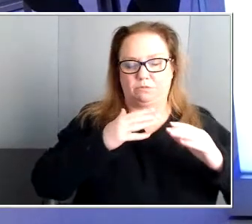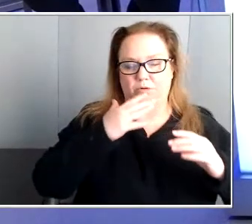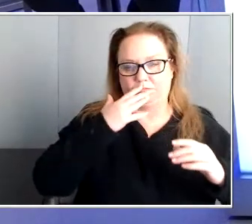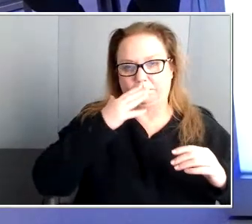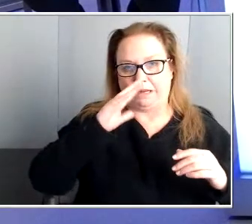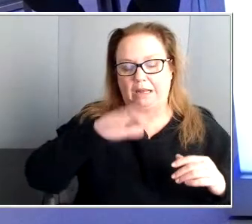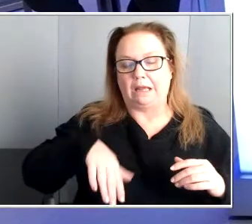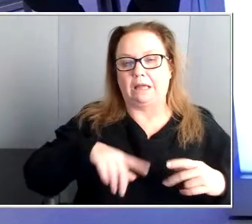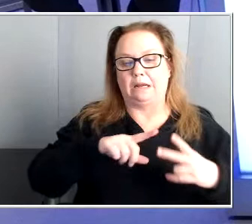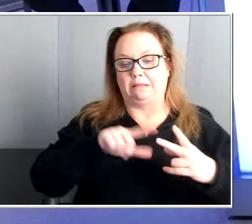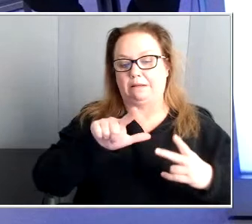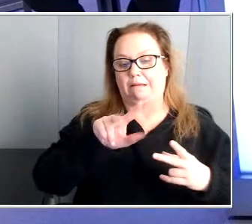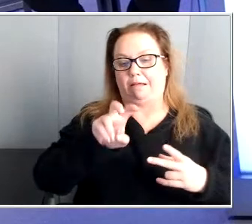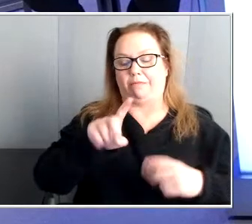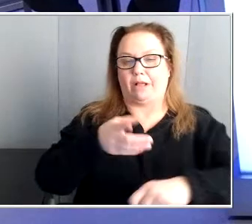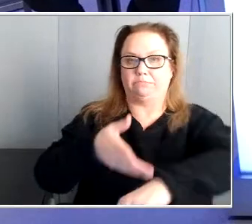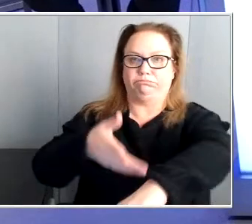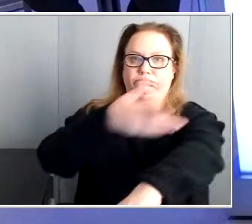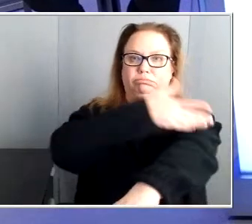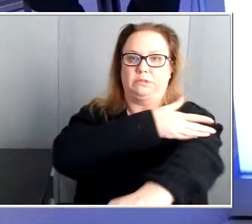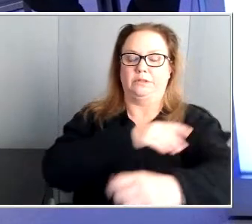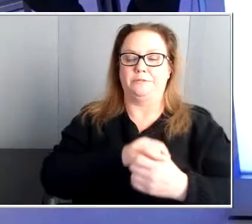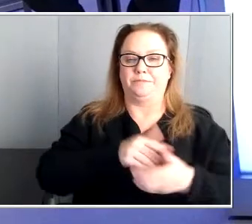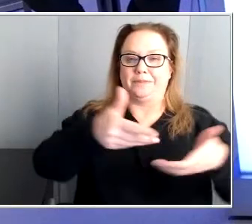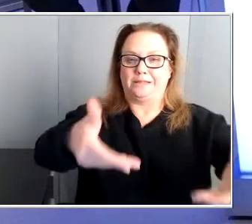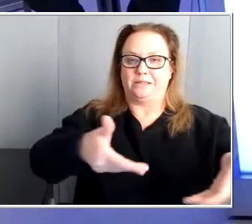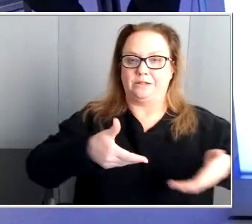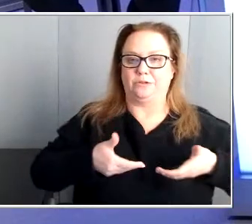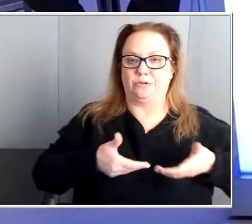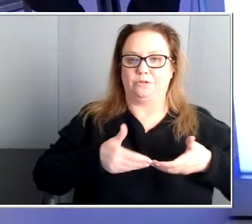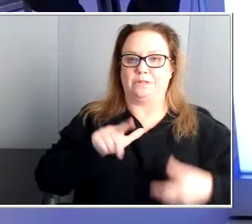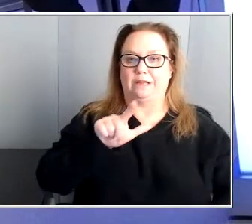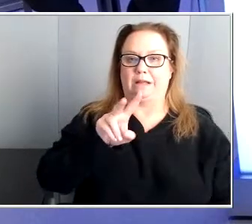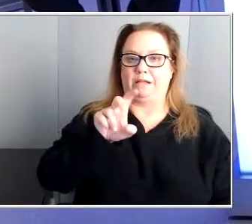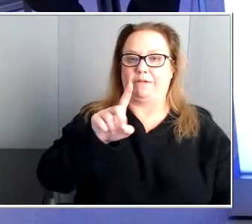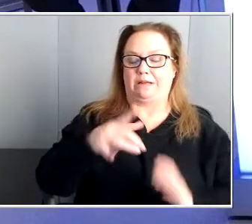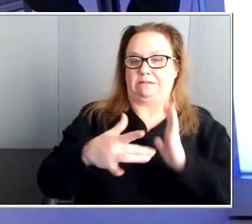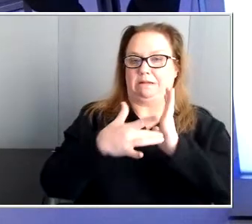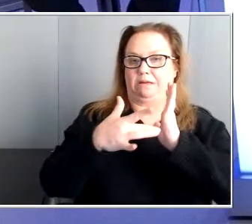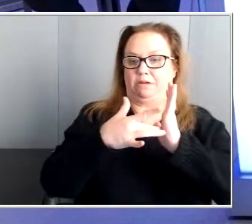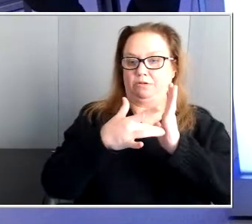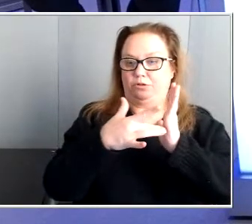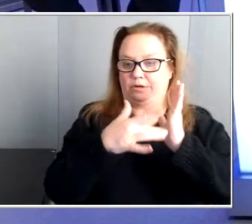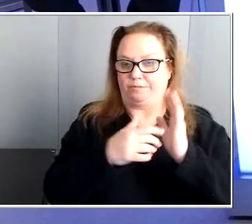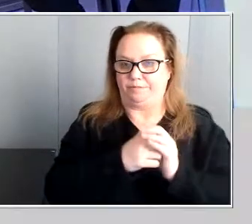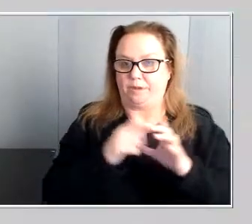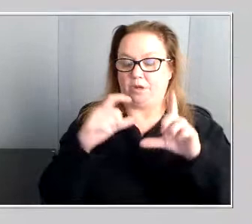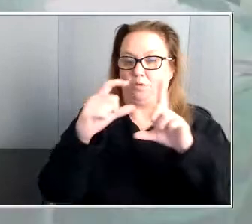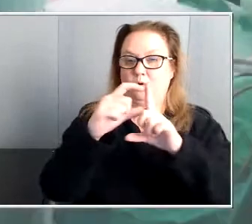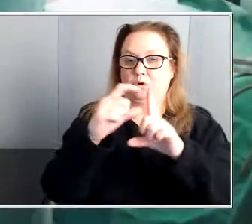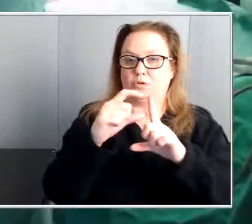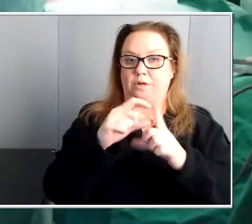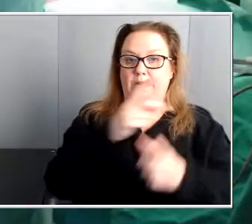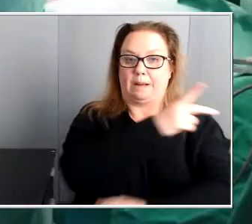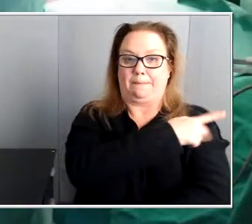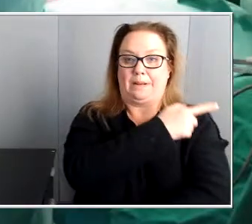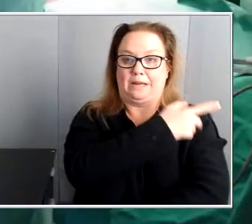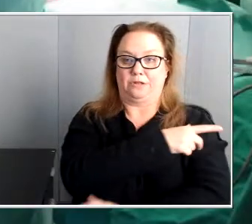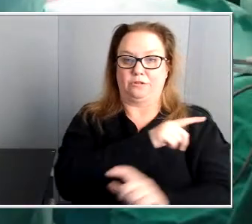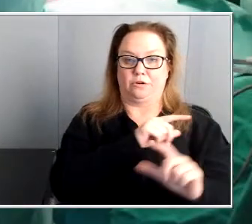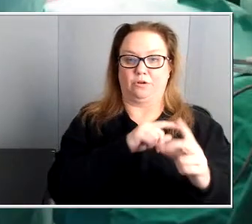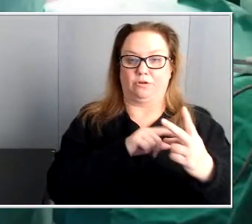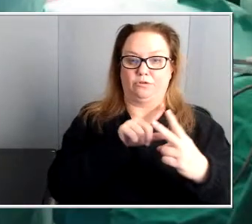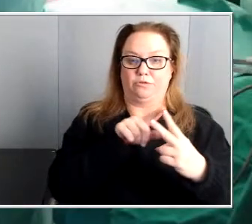much improved. So let's introduce some more important LVAD technology, or some terminology. Patients are often grouped into one of